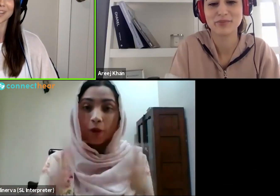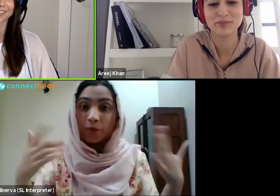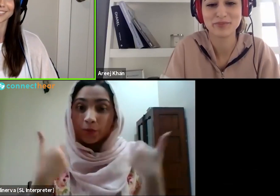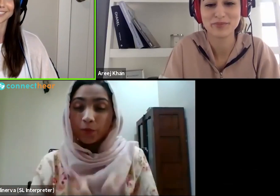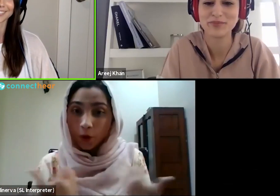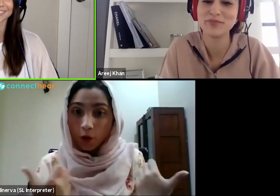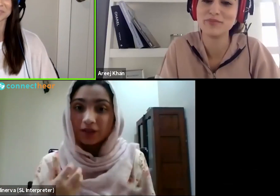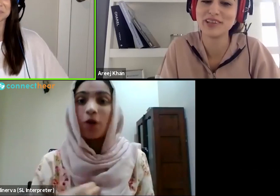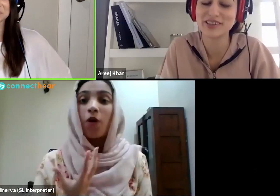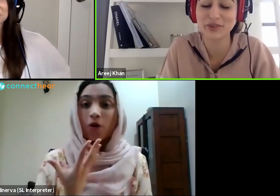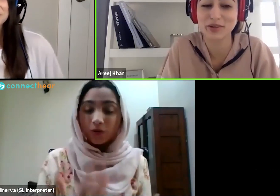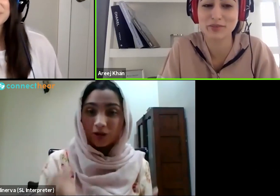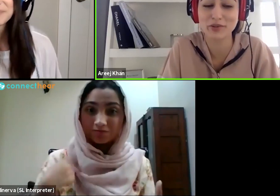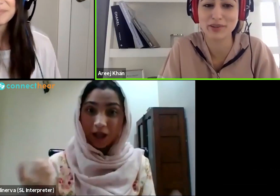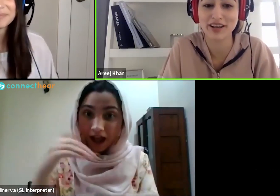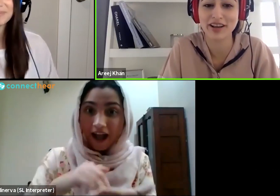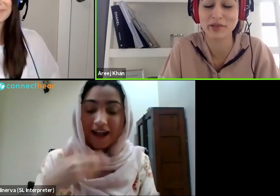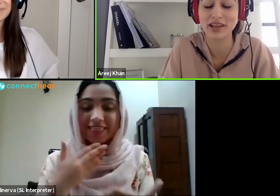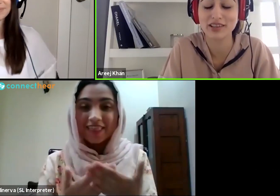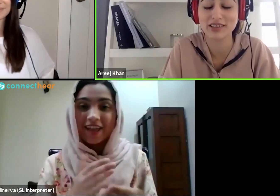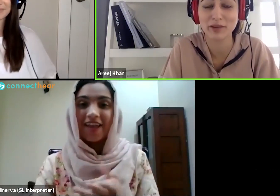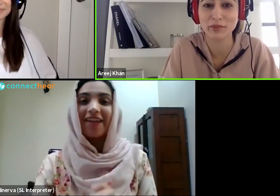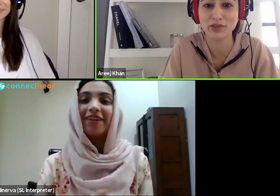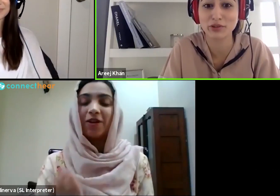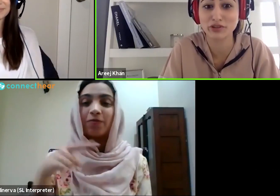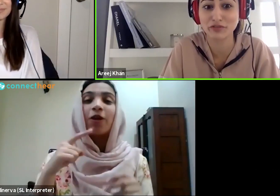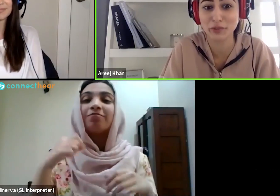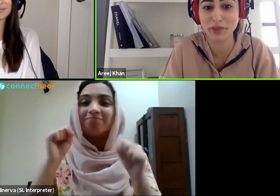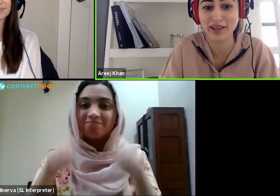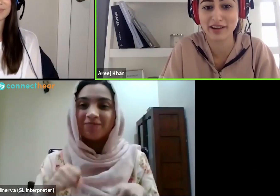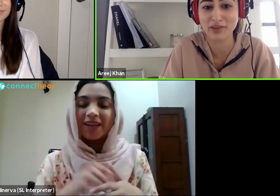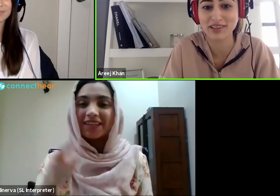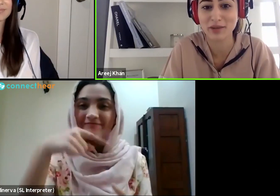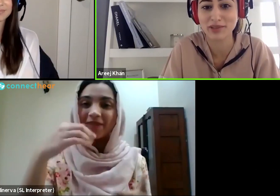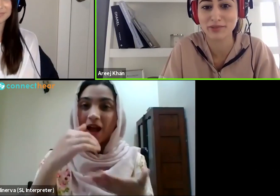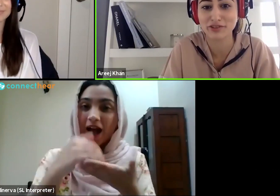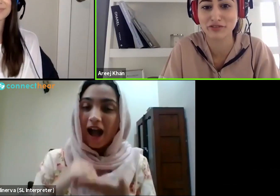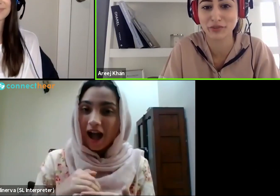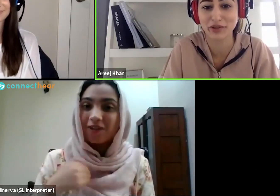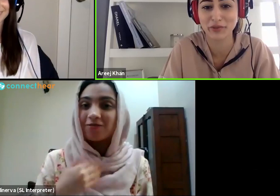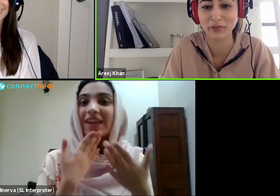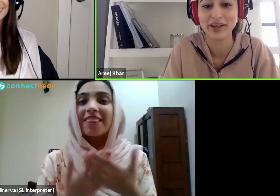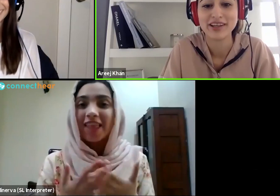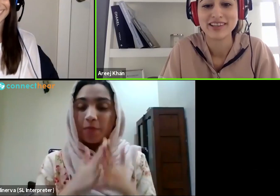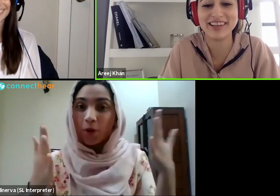you again. Me too. I'm so excited. I mean, last time it was you interviewing me, and now this time it's me